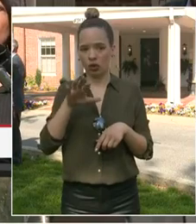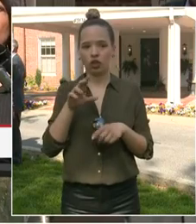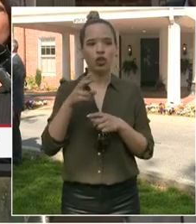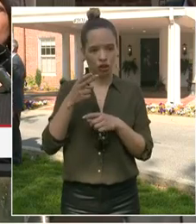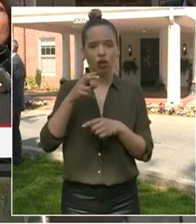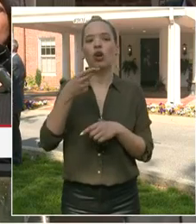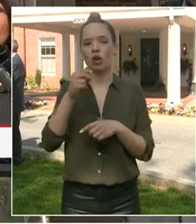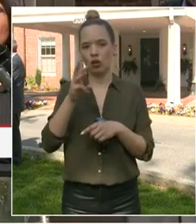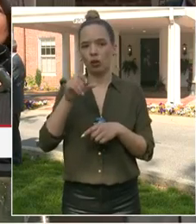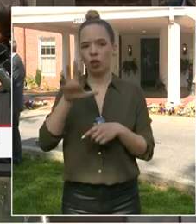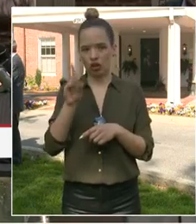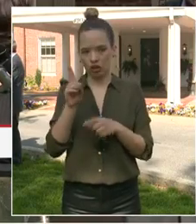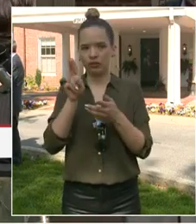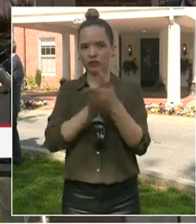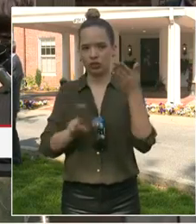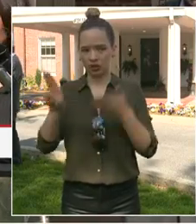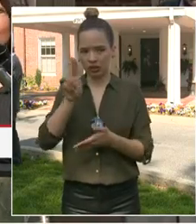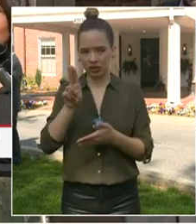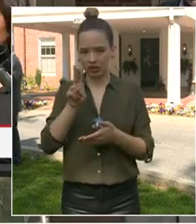miss anybody?